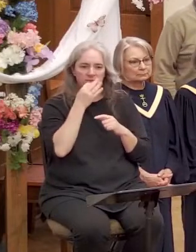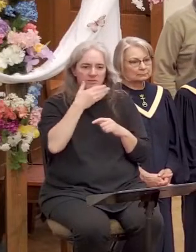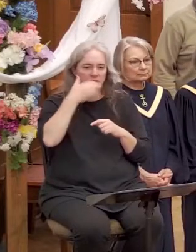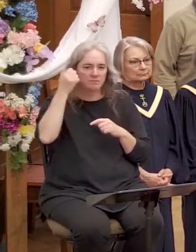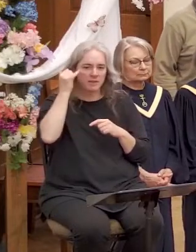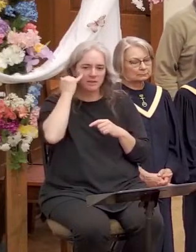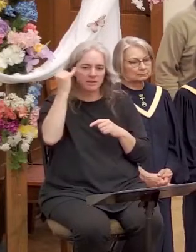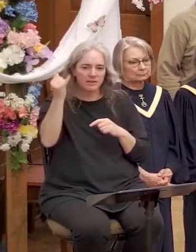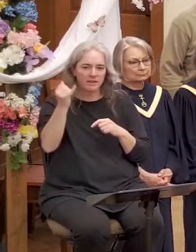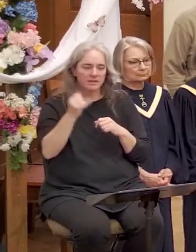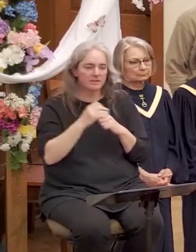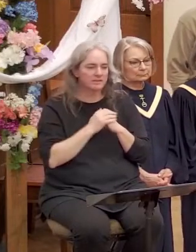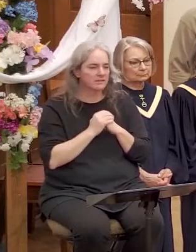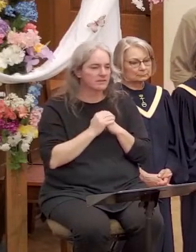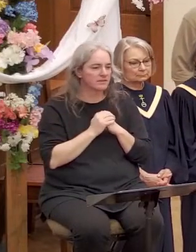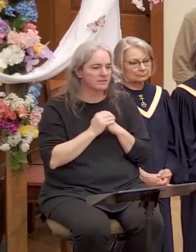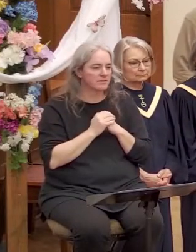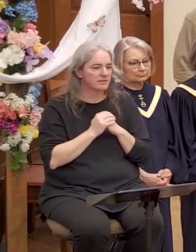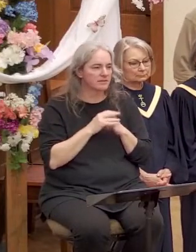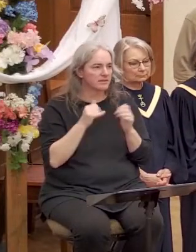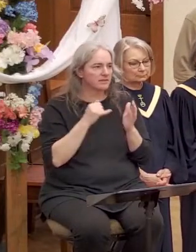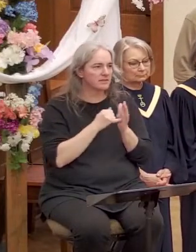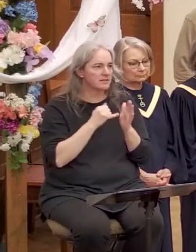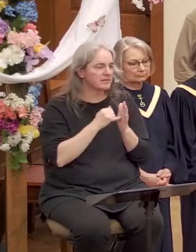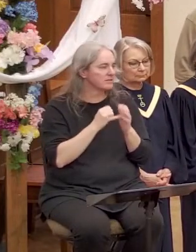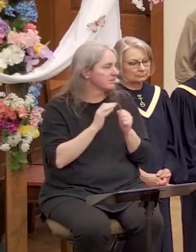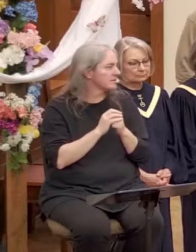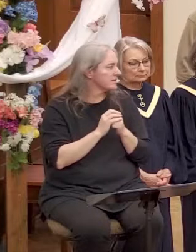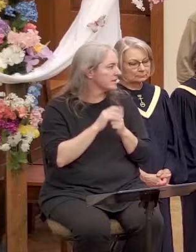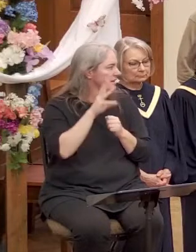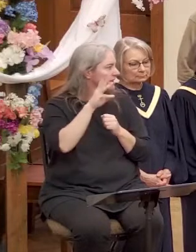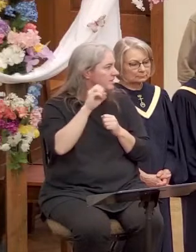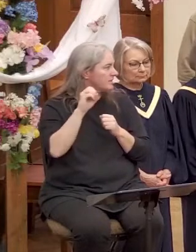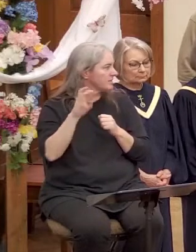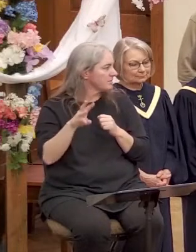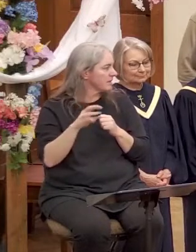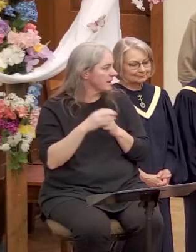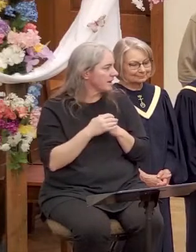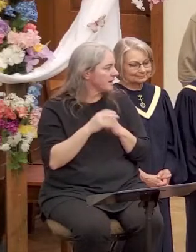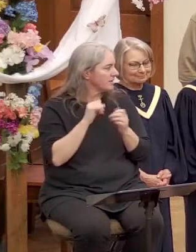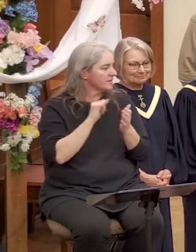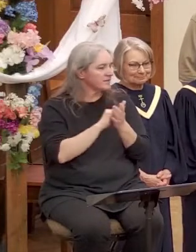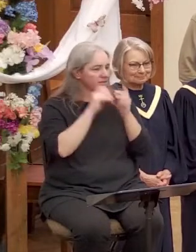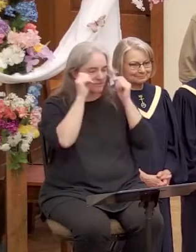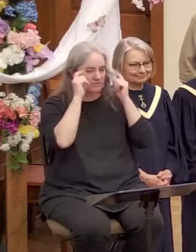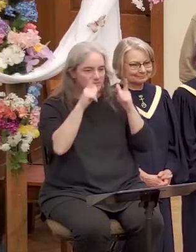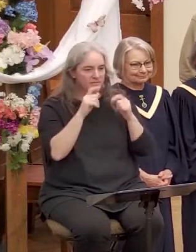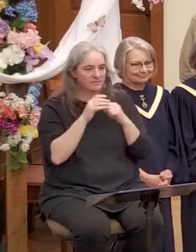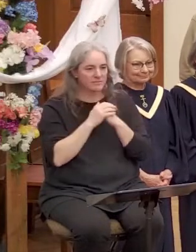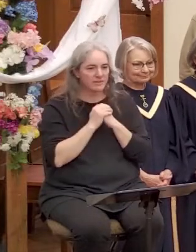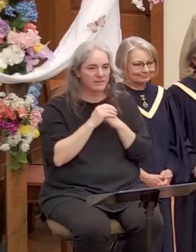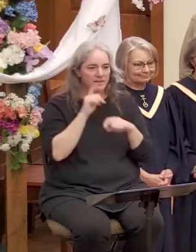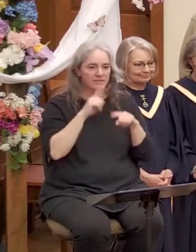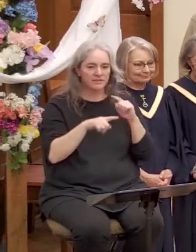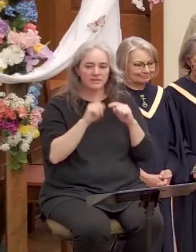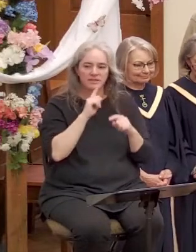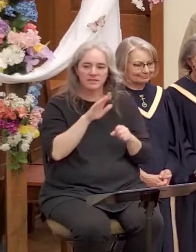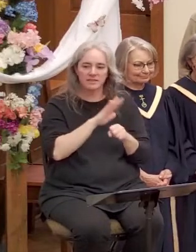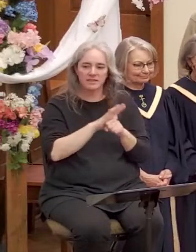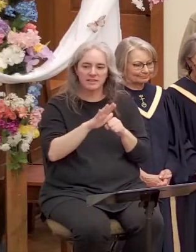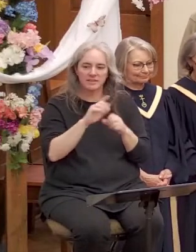ideas. It was just like wow, yeah, that's really amazing. Just can't say enough about this